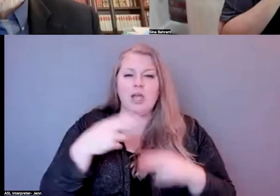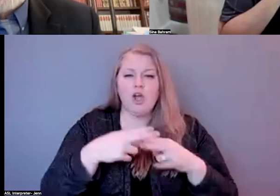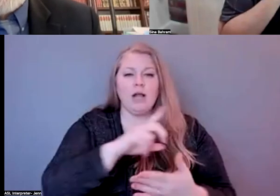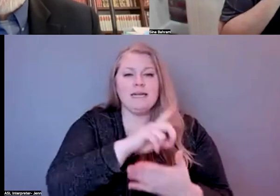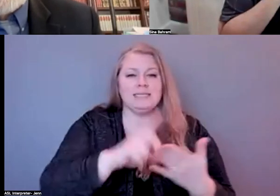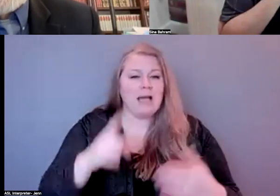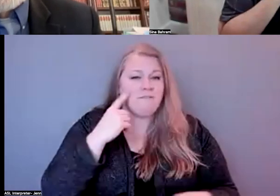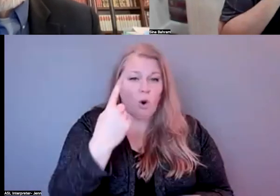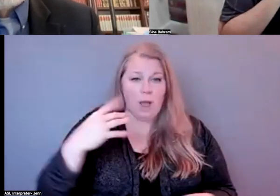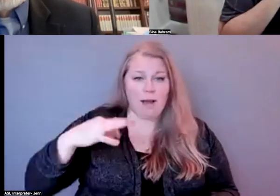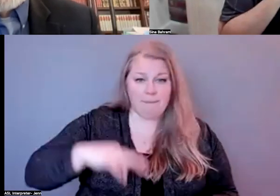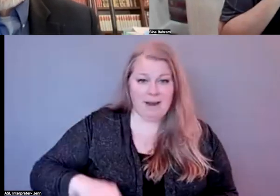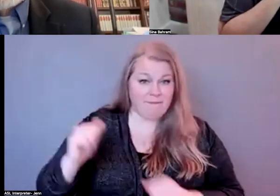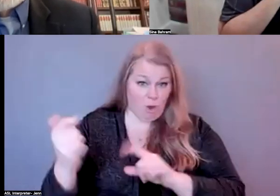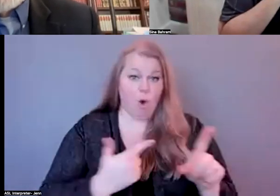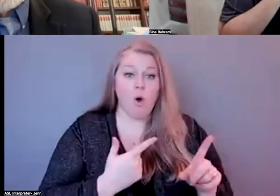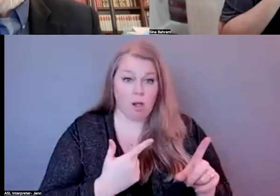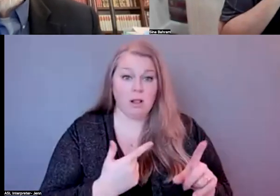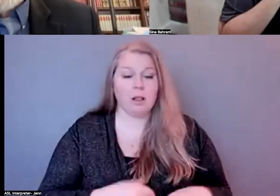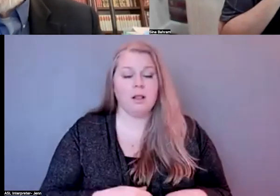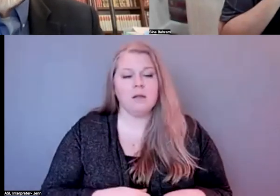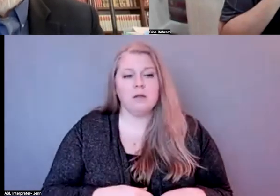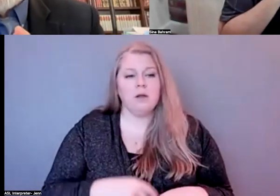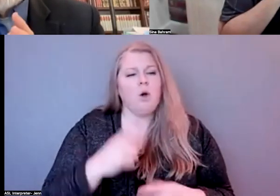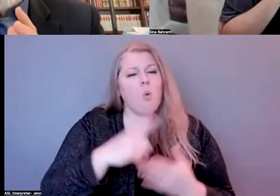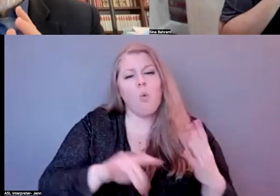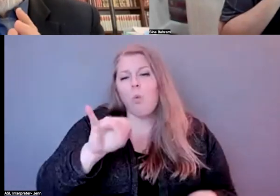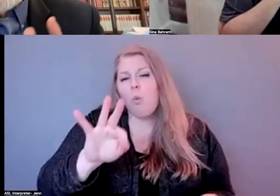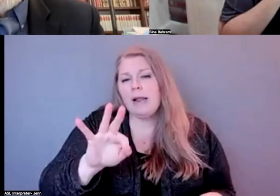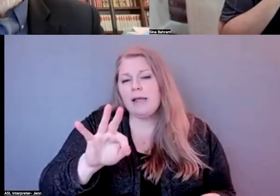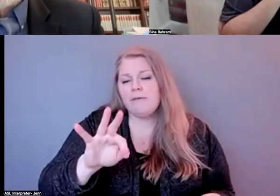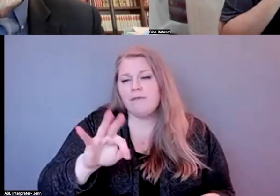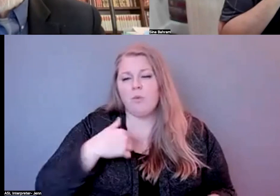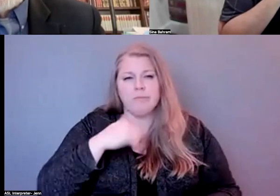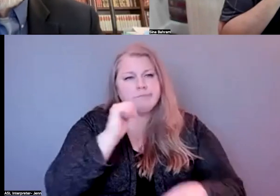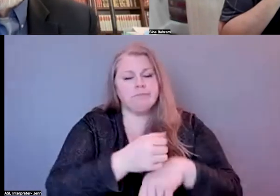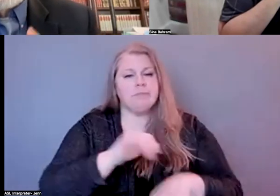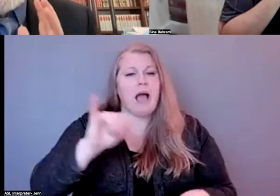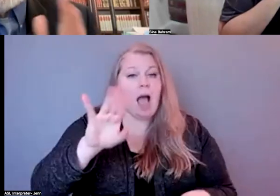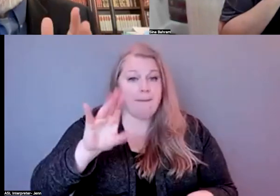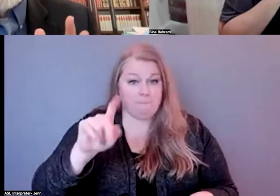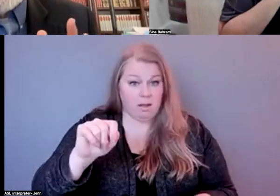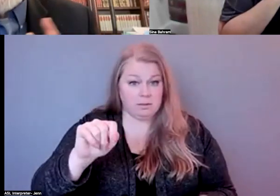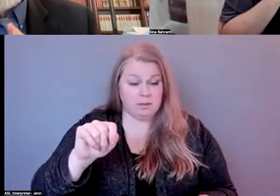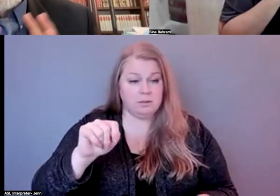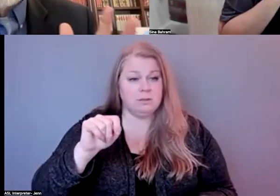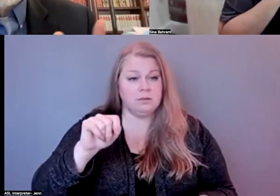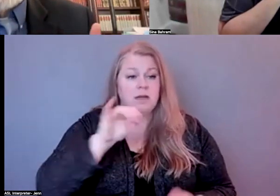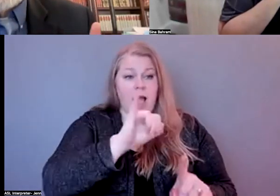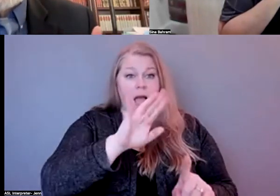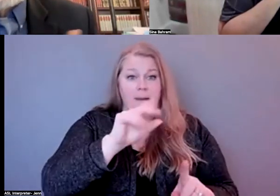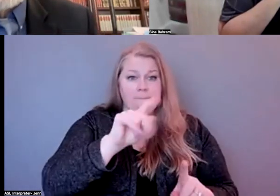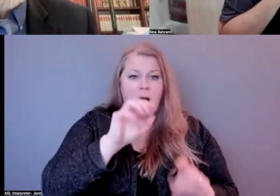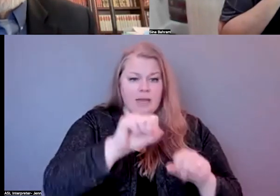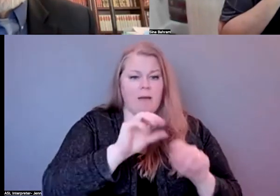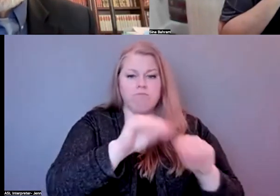one, benefit all. So what if we had this iBot, and you could aim the iBot at any